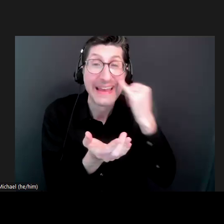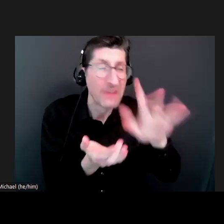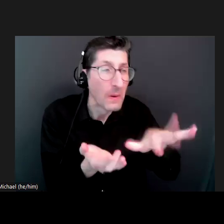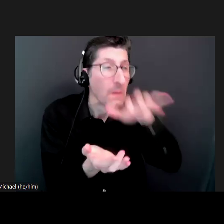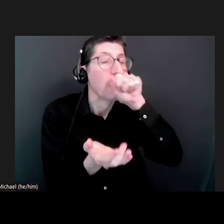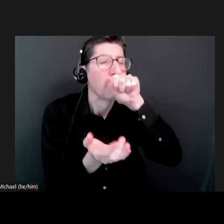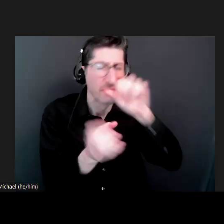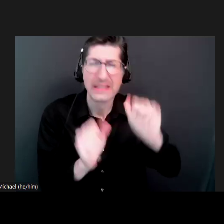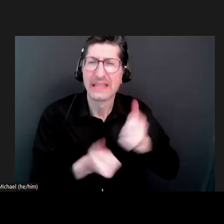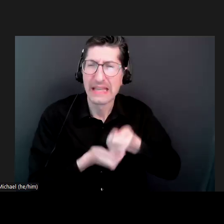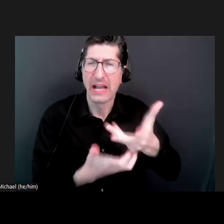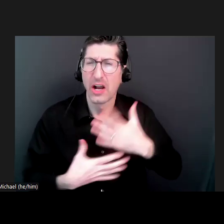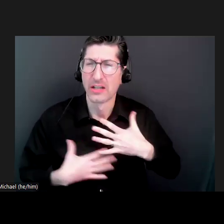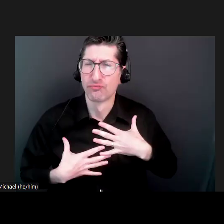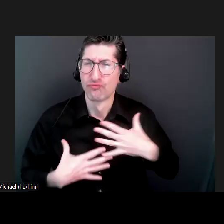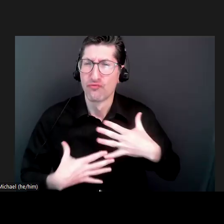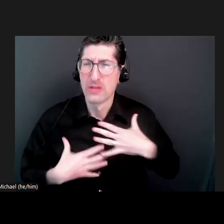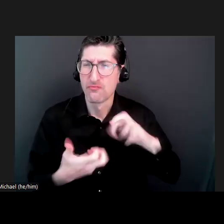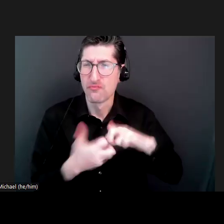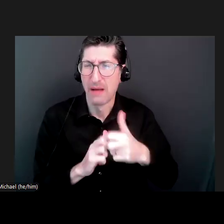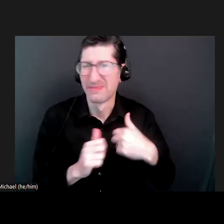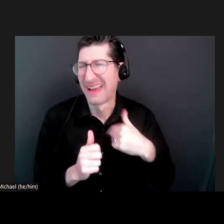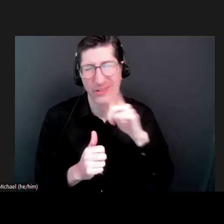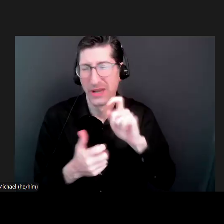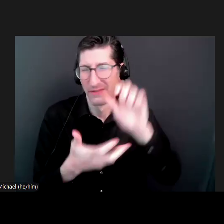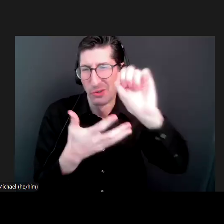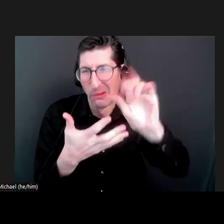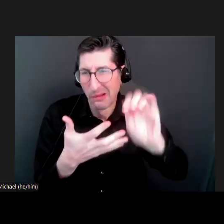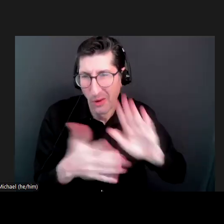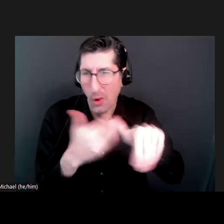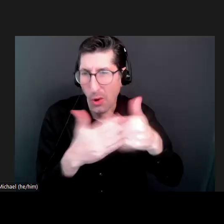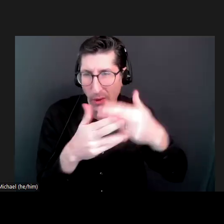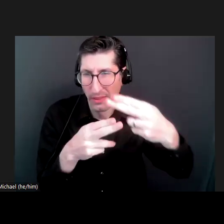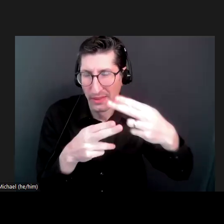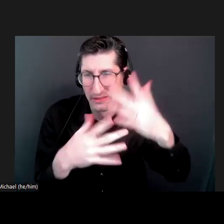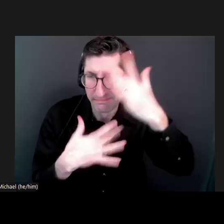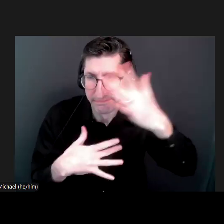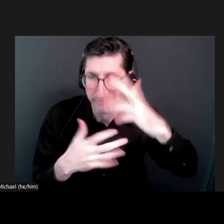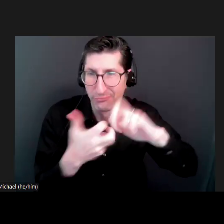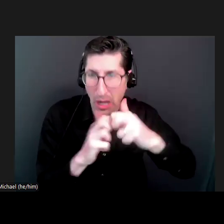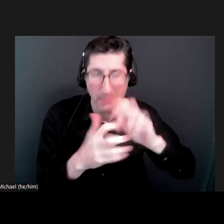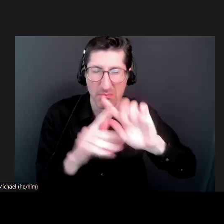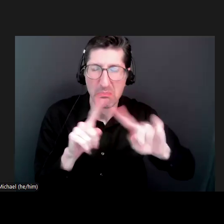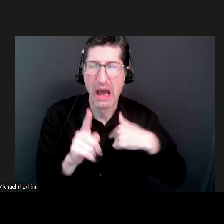respiratory issues. I'm not going to name them right now, but I will submit my comments for record.